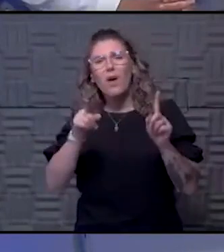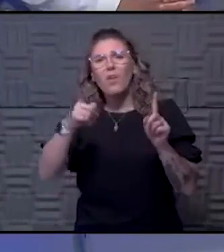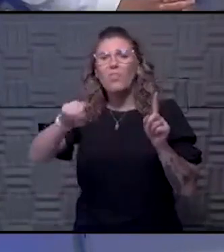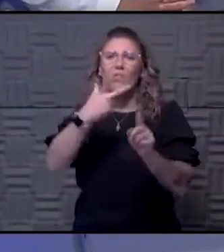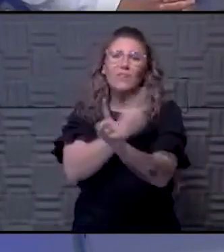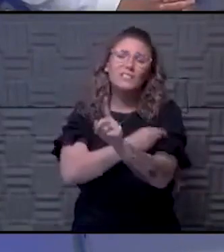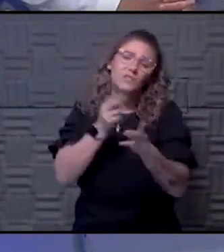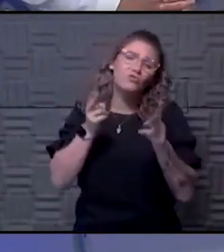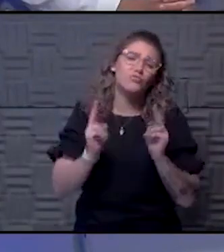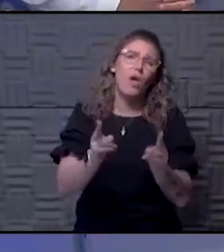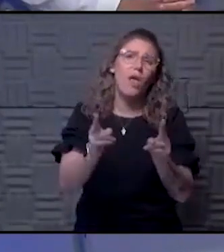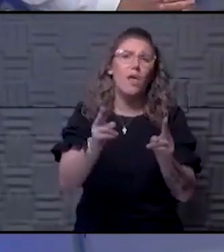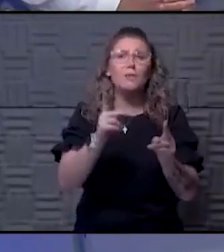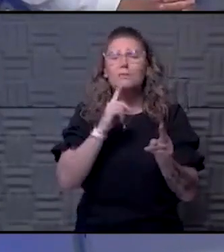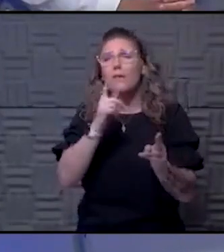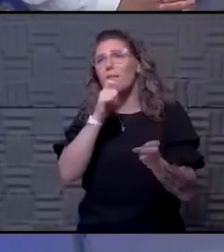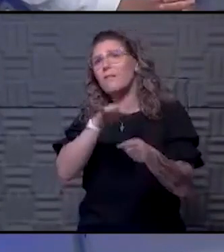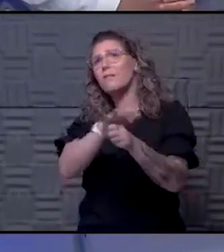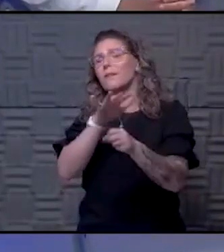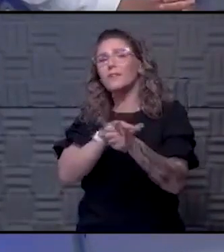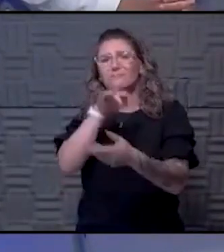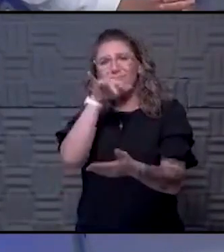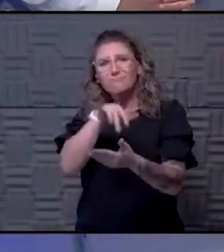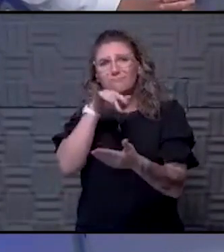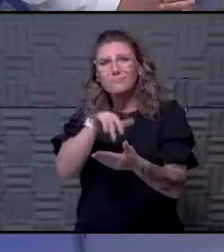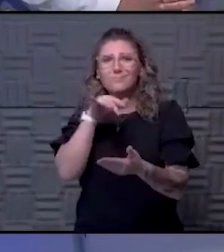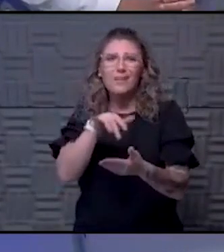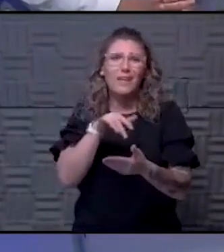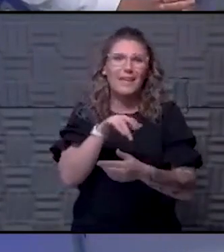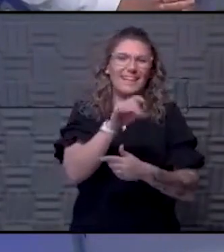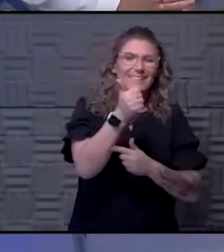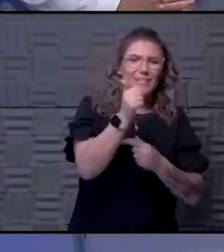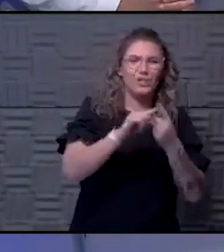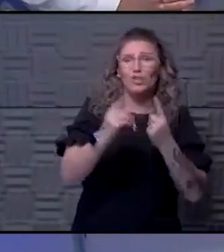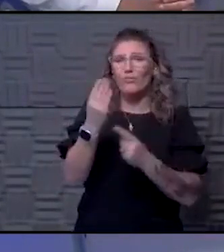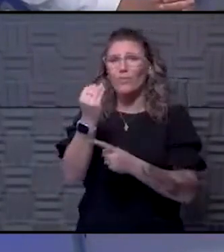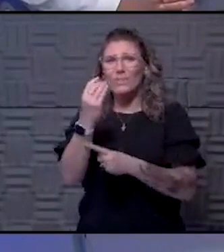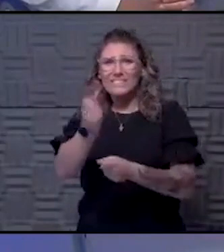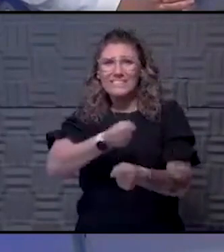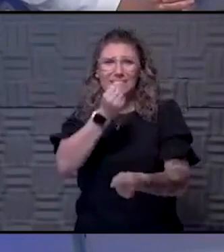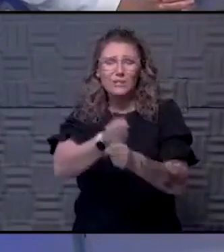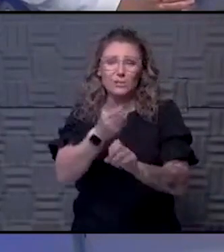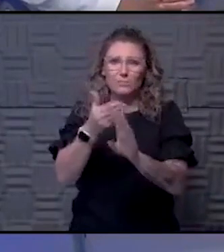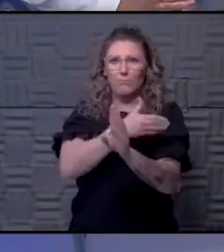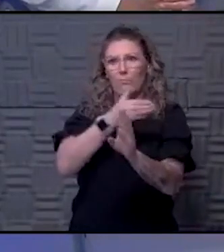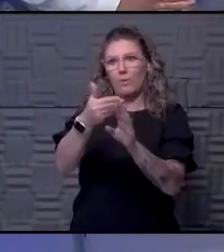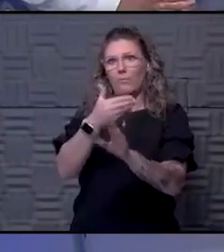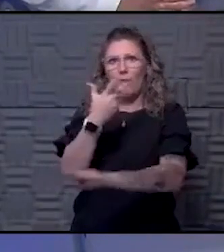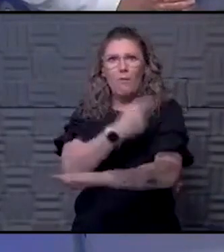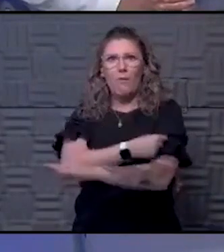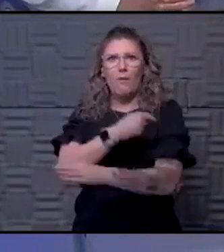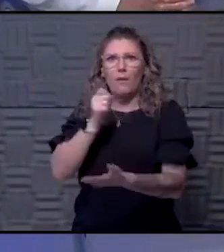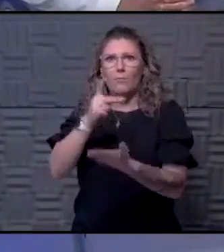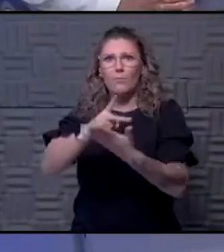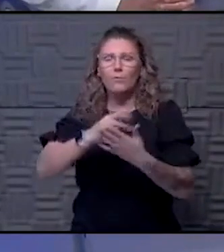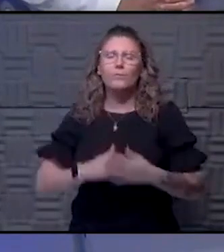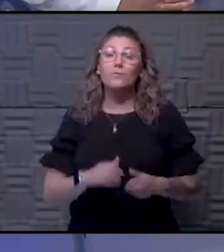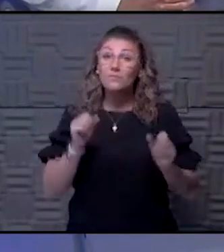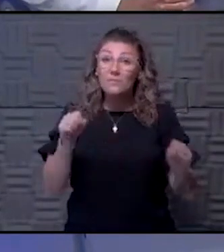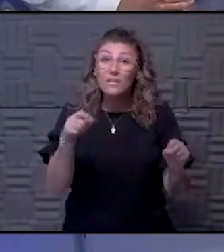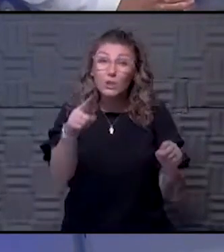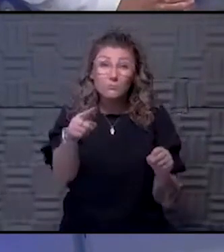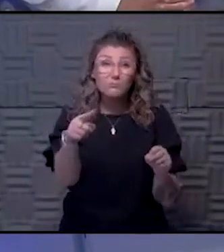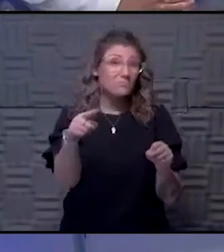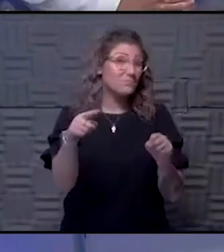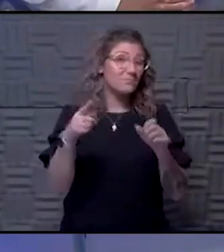rushed. There hasn't been enough study. It usually takes 10 to 14 years before a vaccine is approved. And so can you just